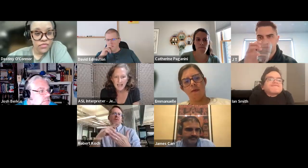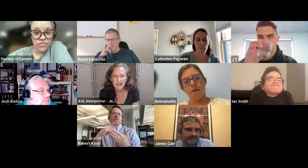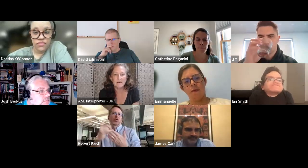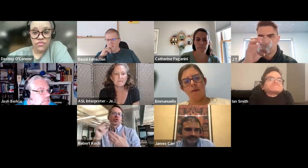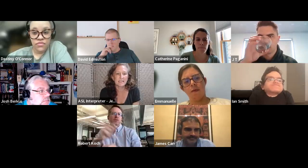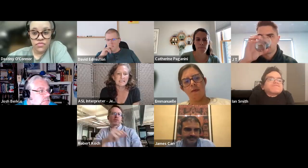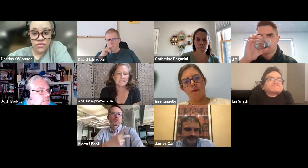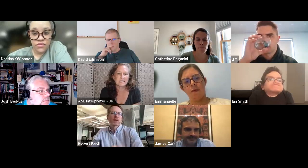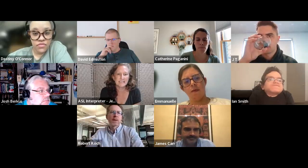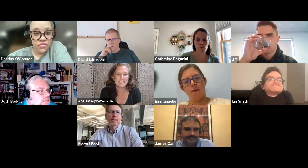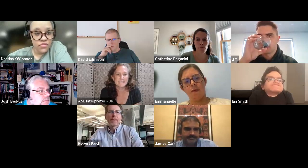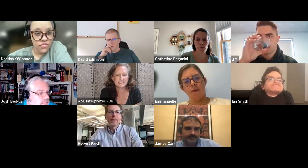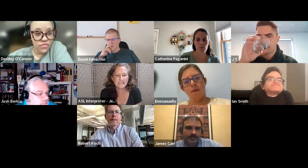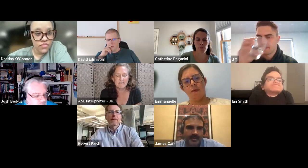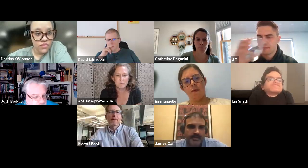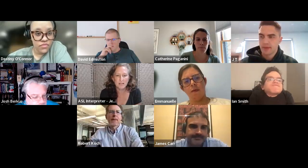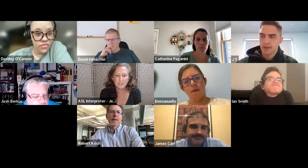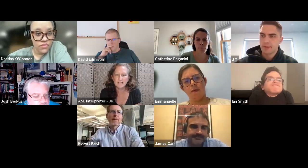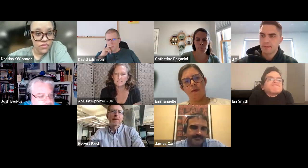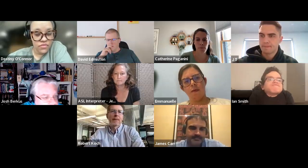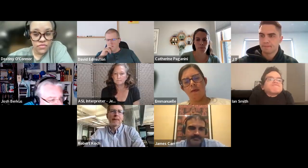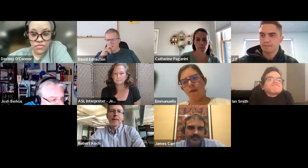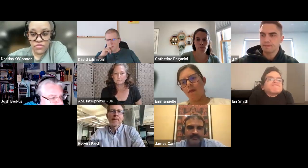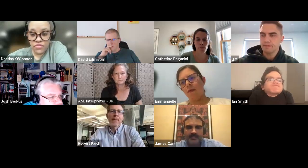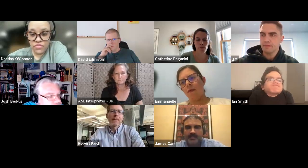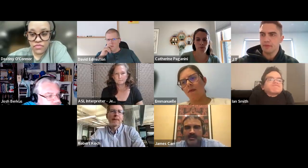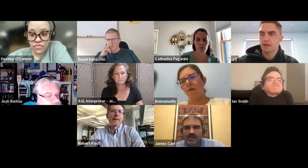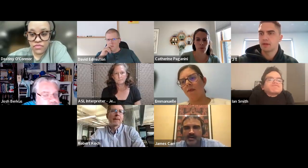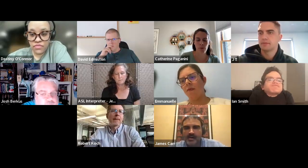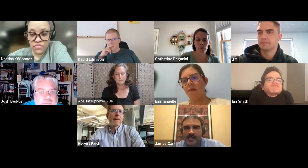and not have in the CNCF projects?